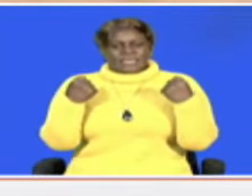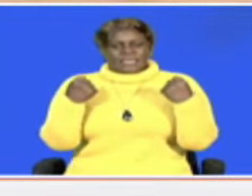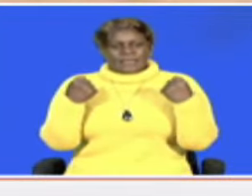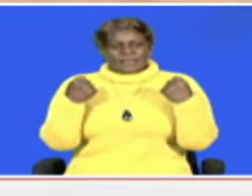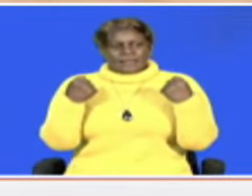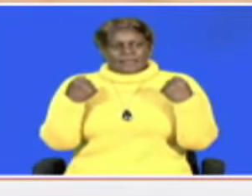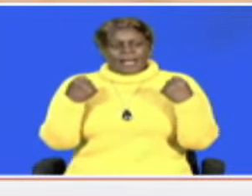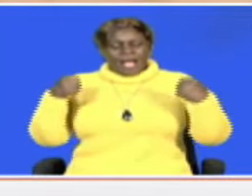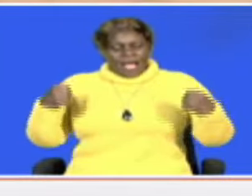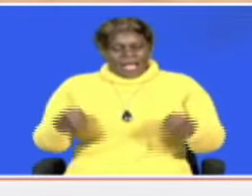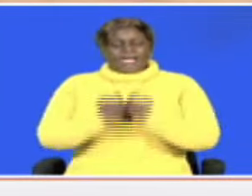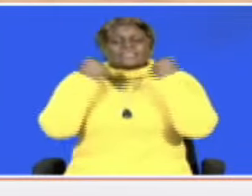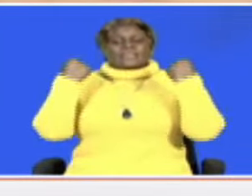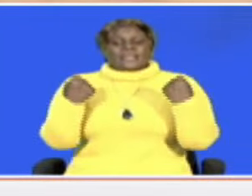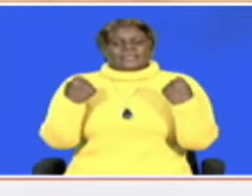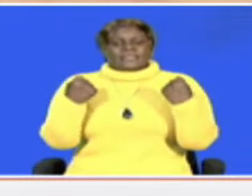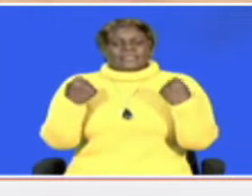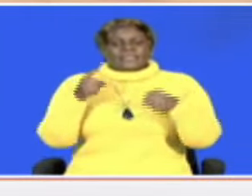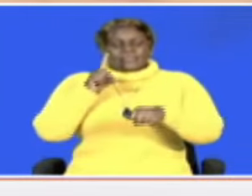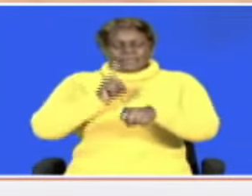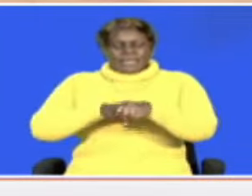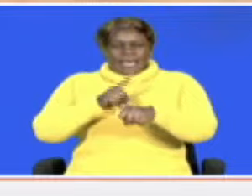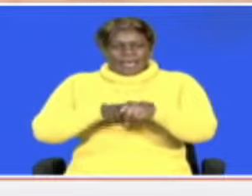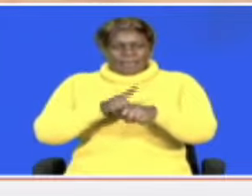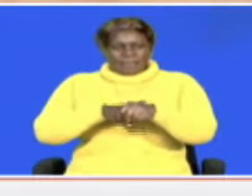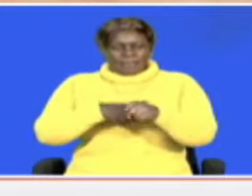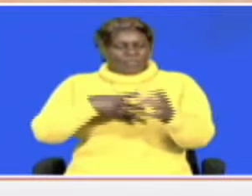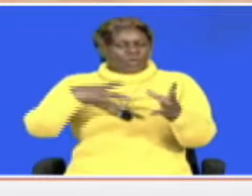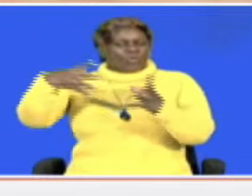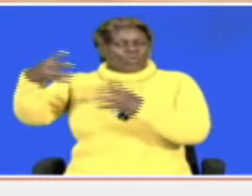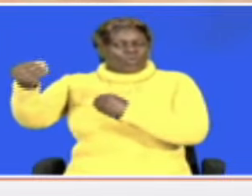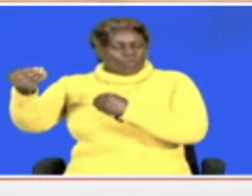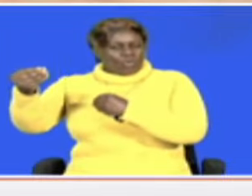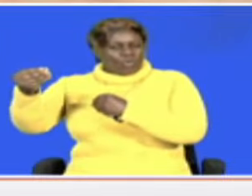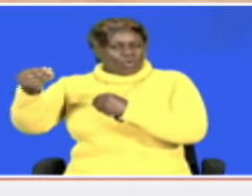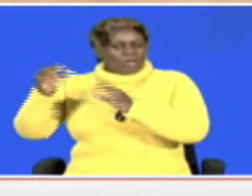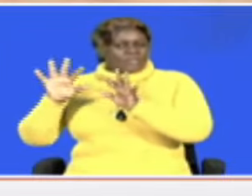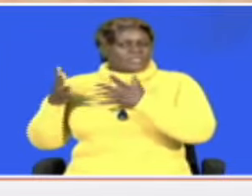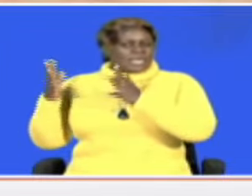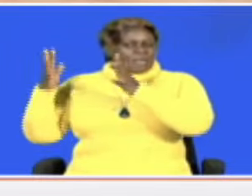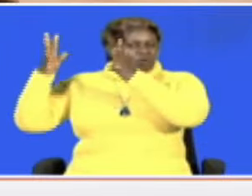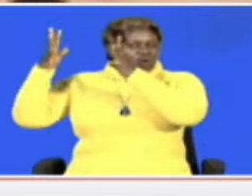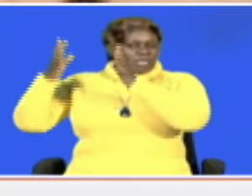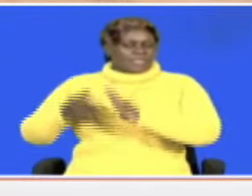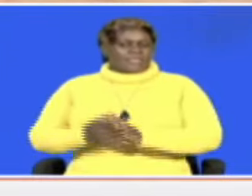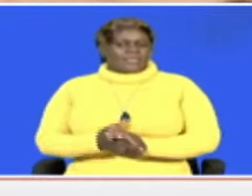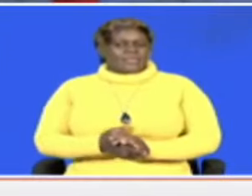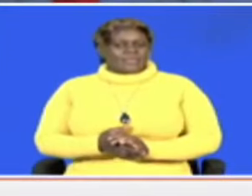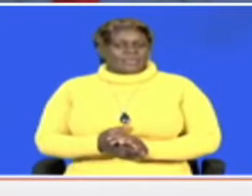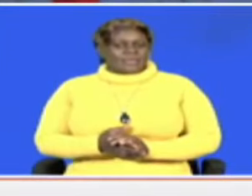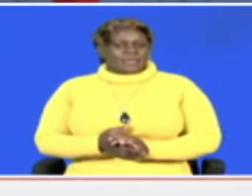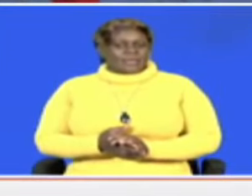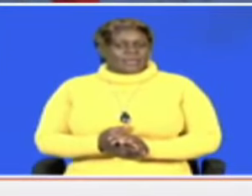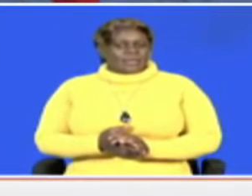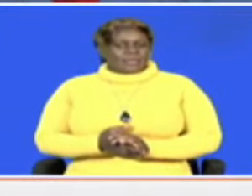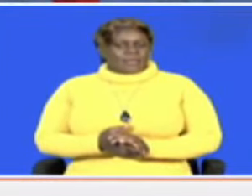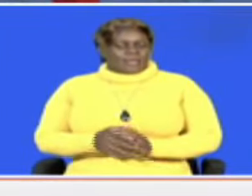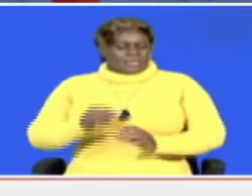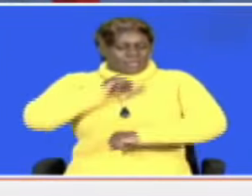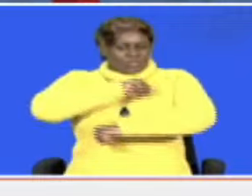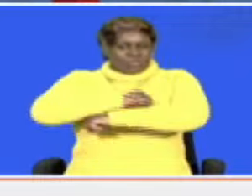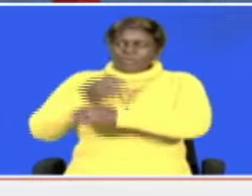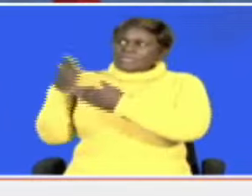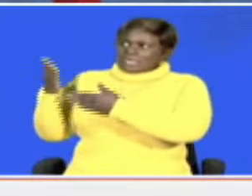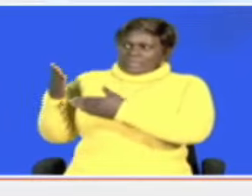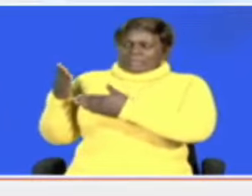they got an accident when they were going for a ceremony, and for this school